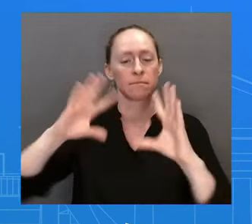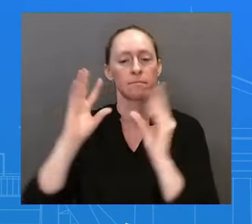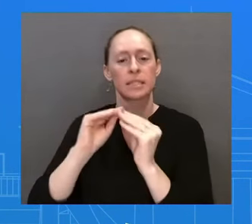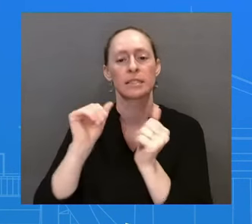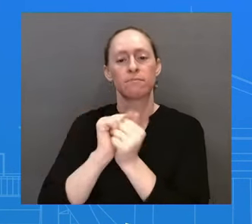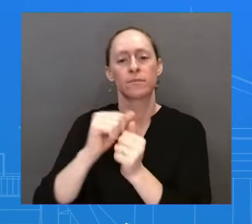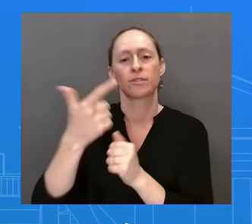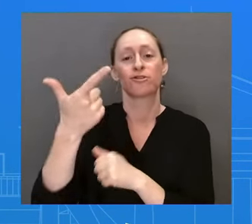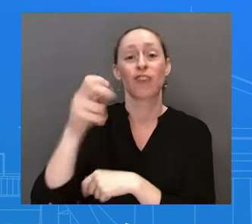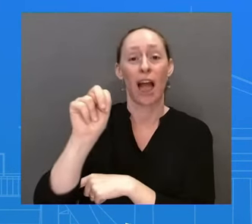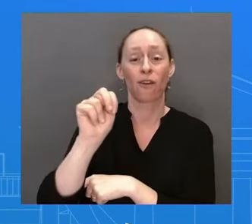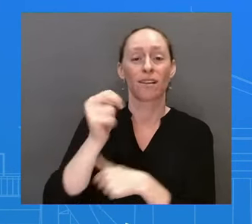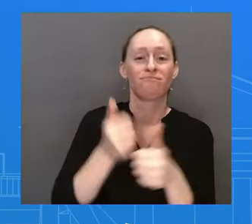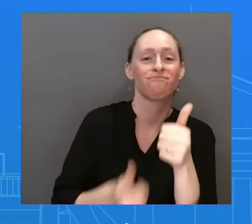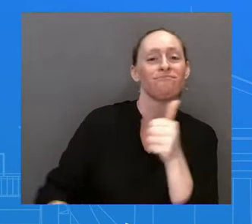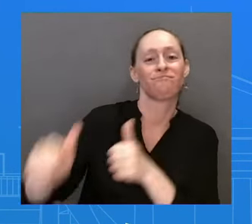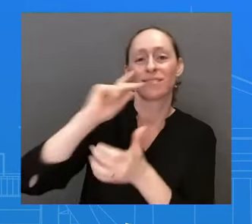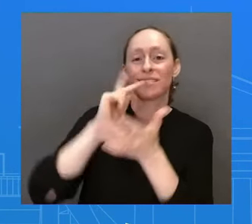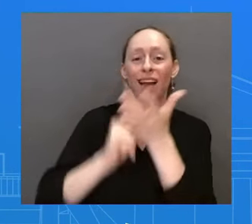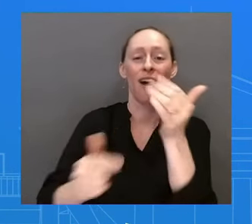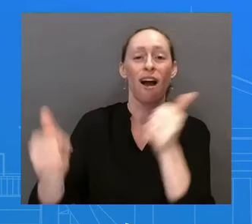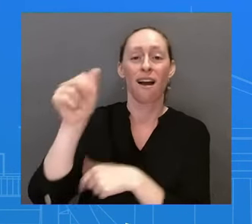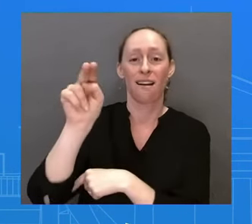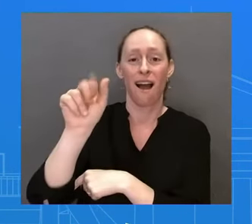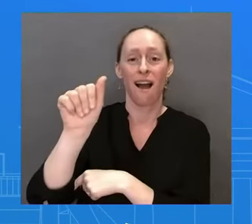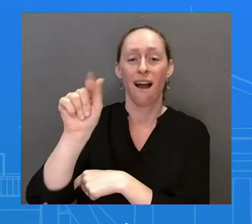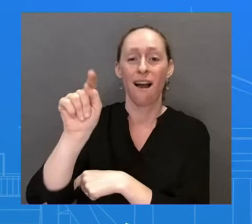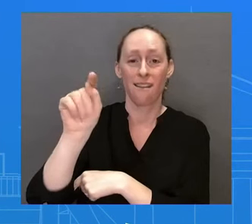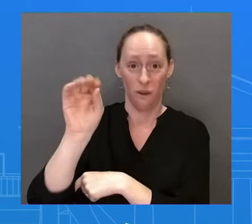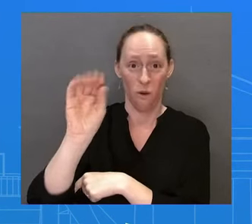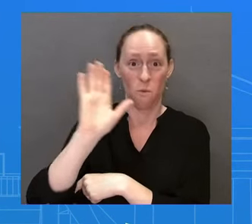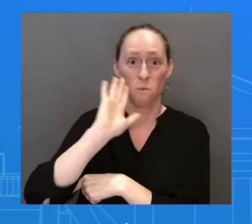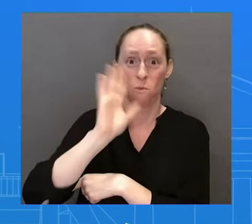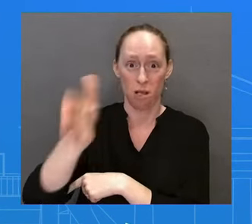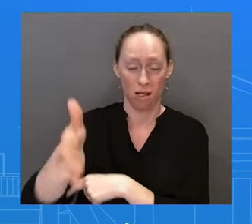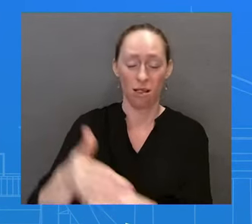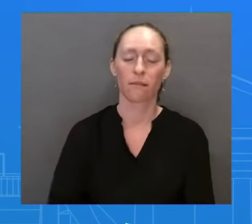the NATO Secretary General might have about the handling of